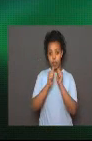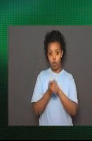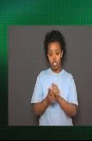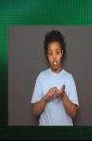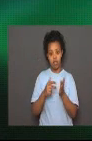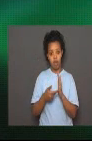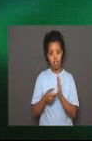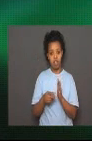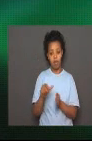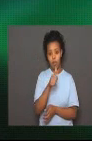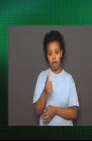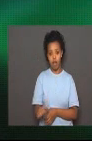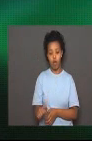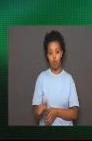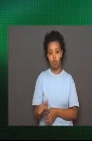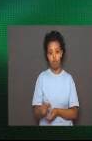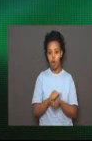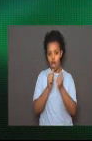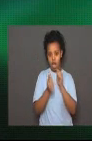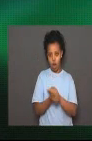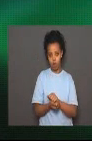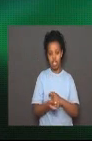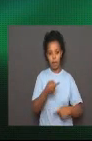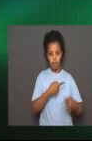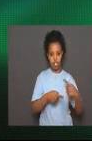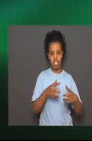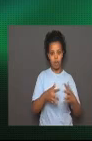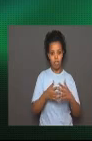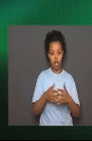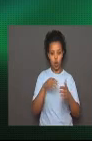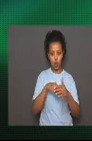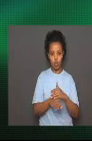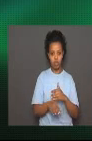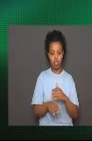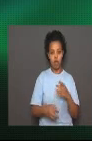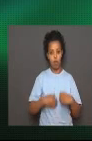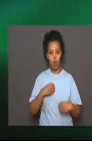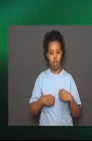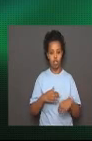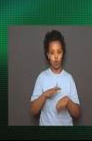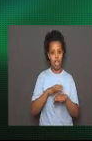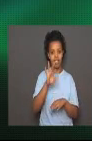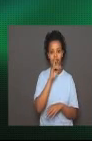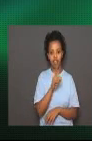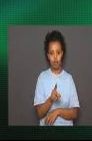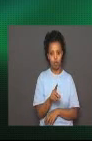mutation is any spontaneous change in the genetic material of an